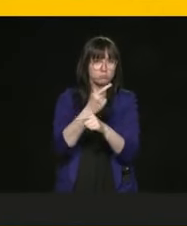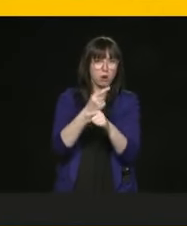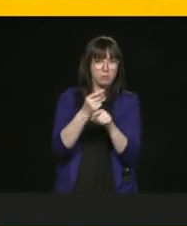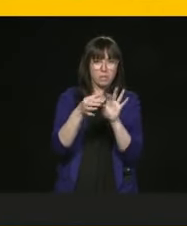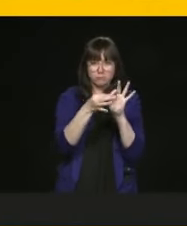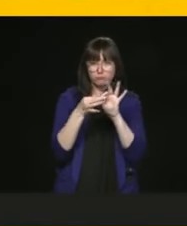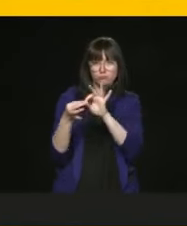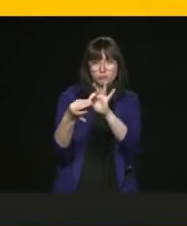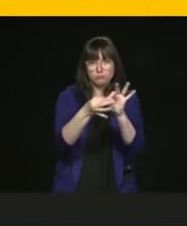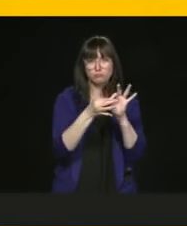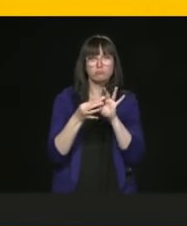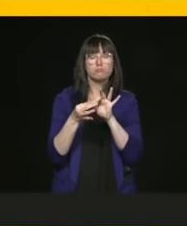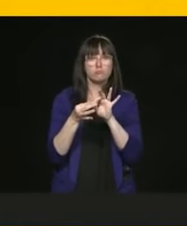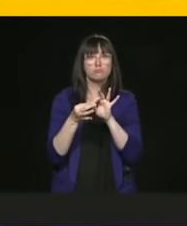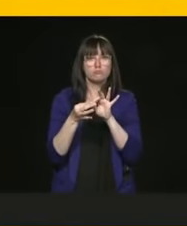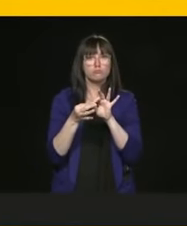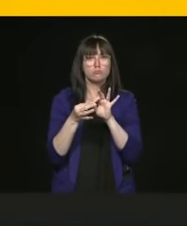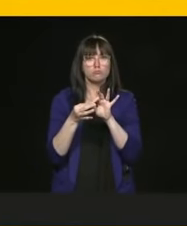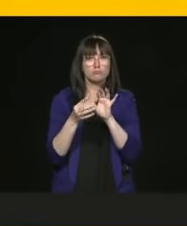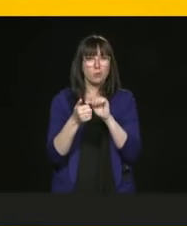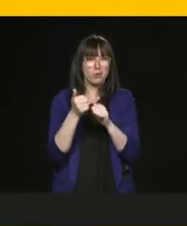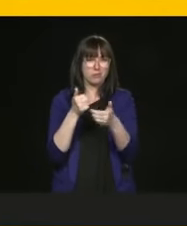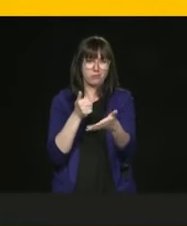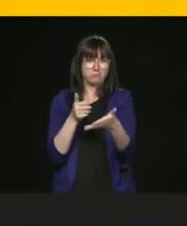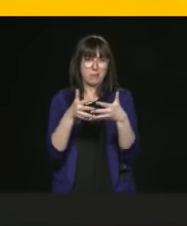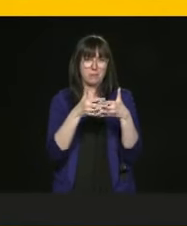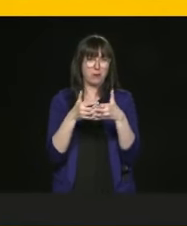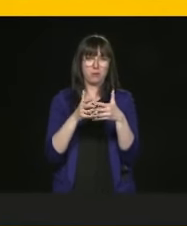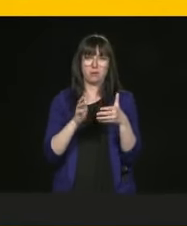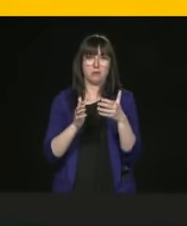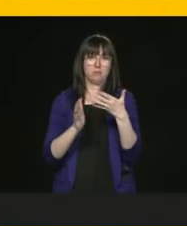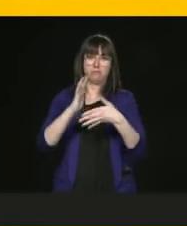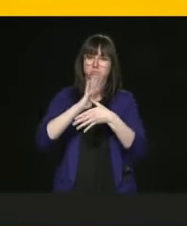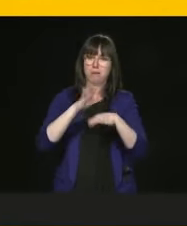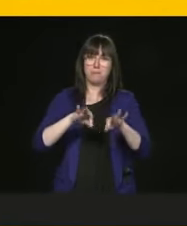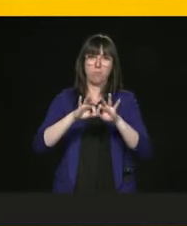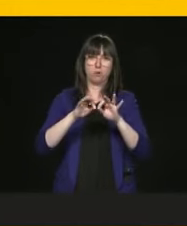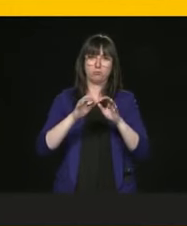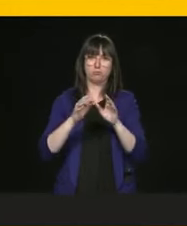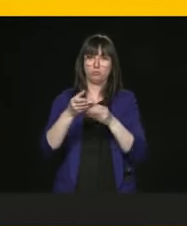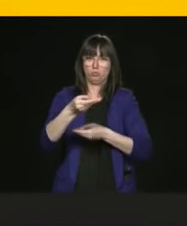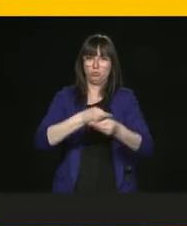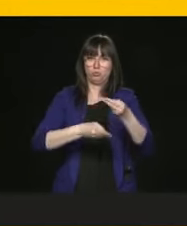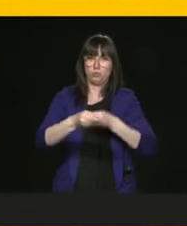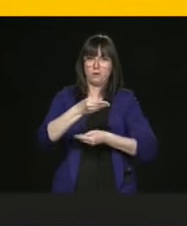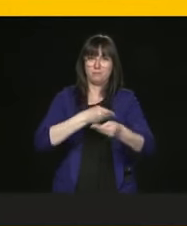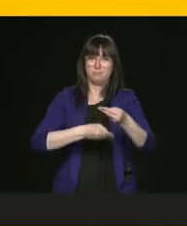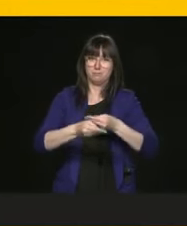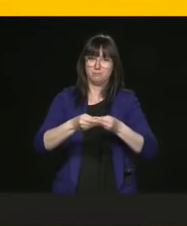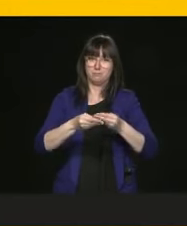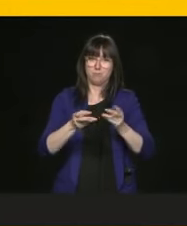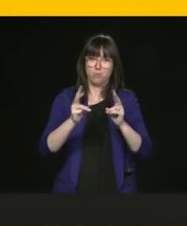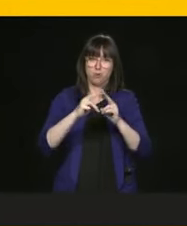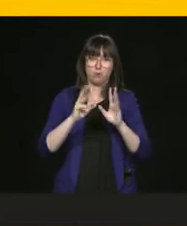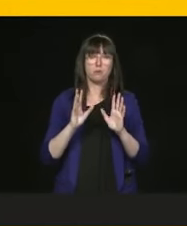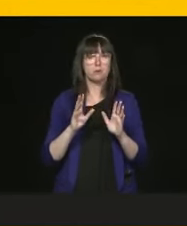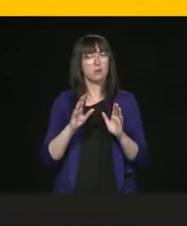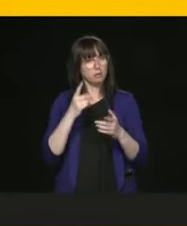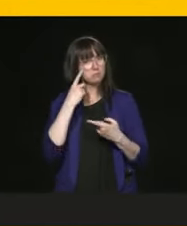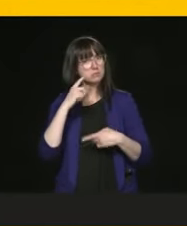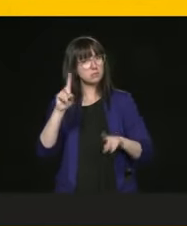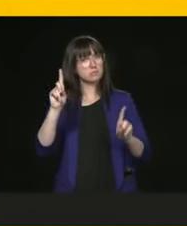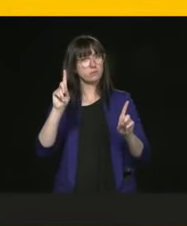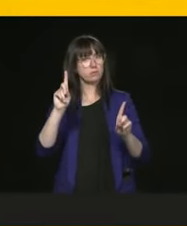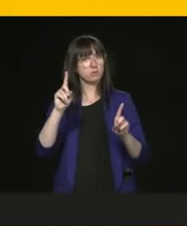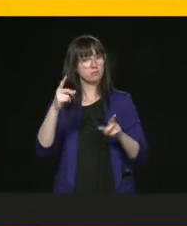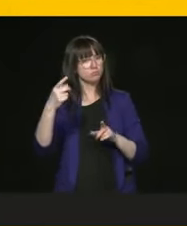coordinated with our closest neighbor and most important trading partner, and that was very, very effective in it being a